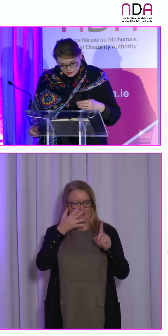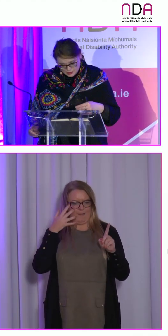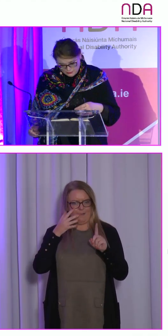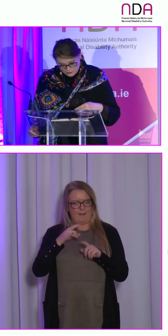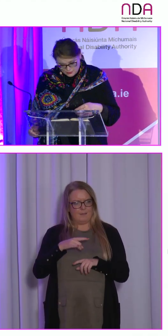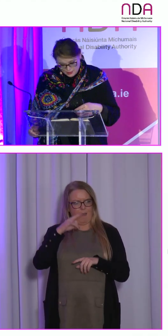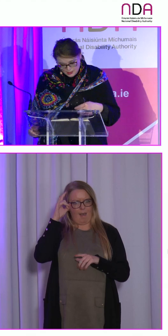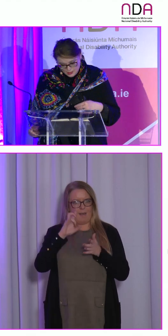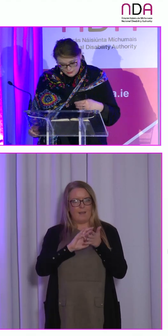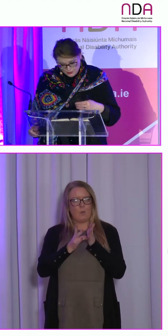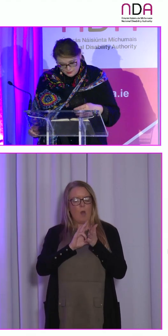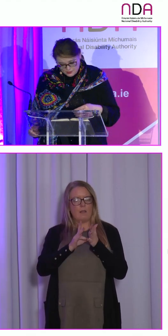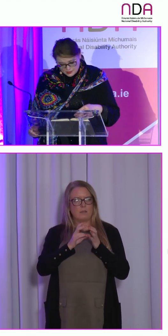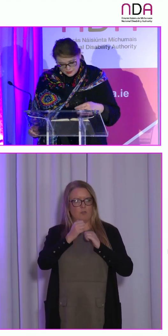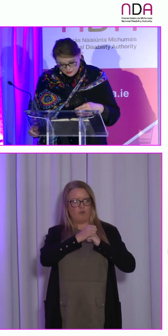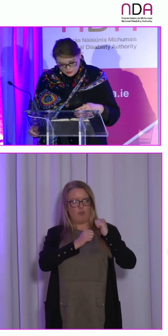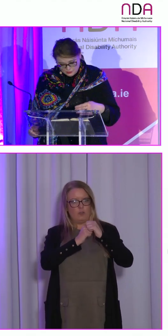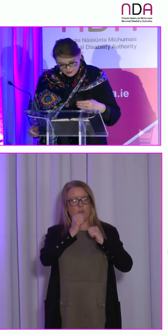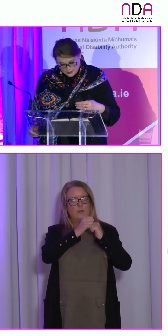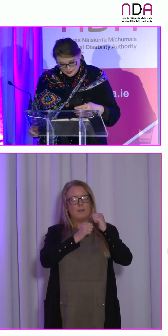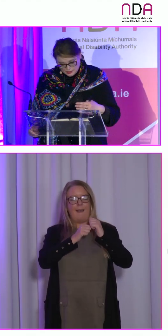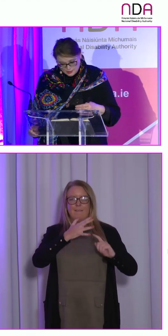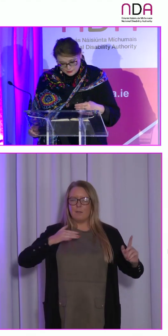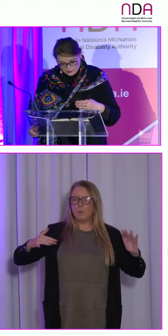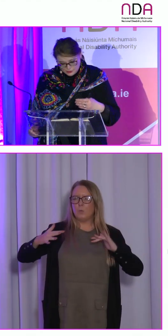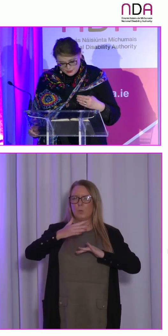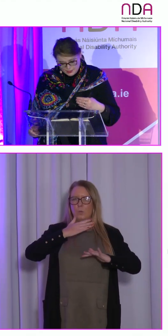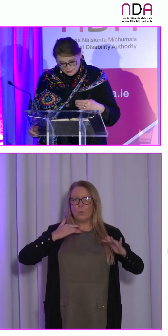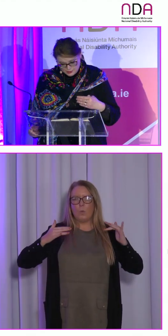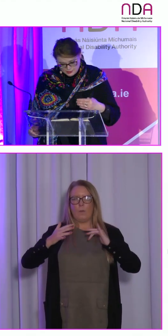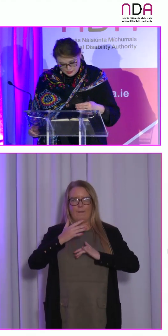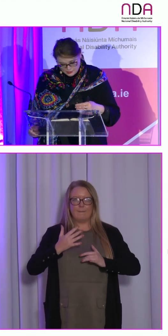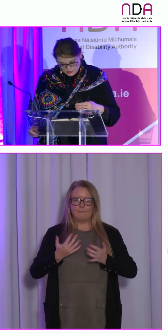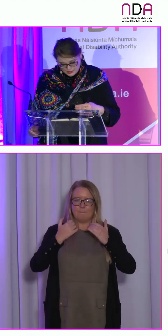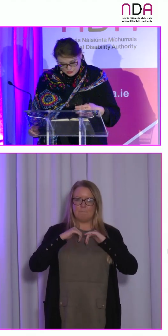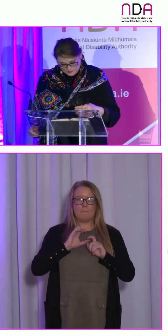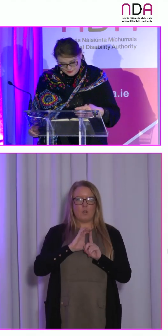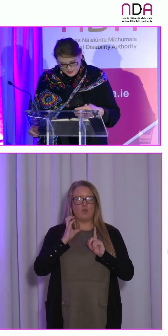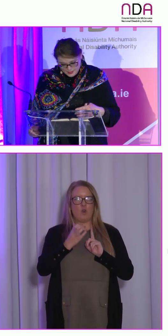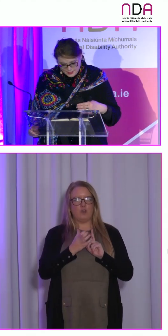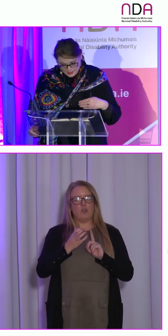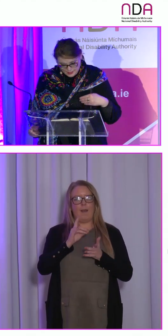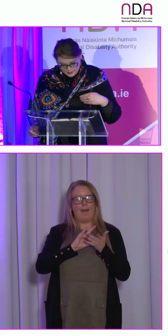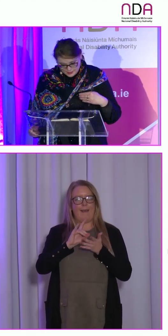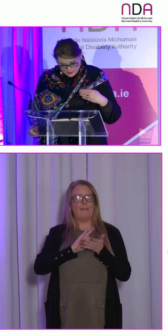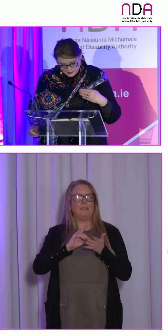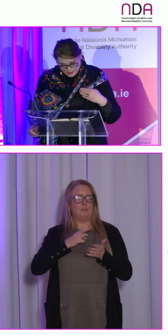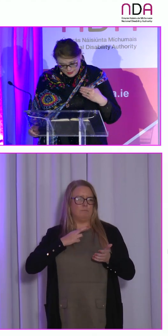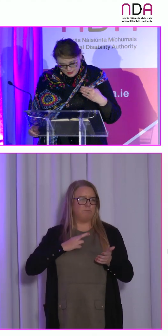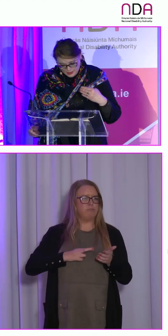is critical for a vibrant and culture and heritage sector, and